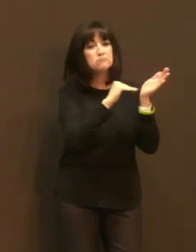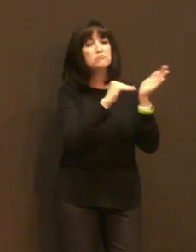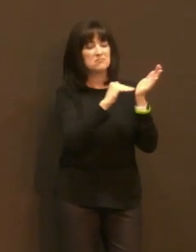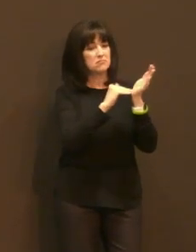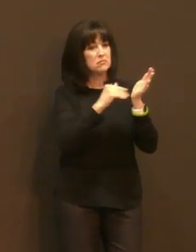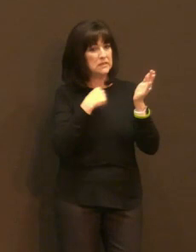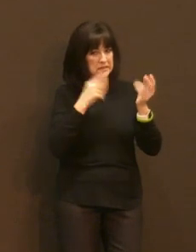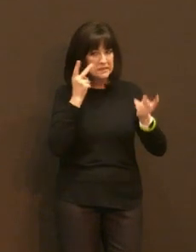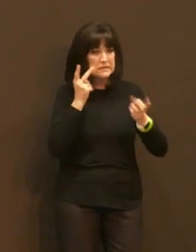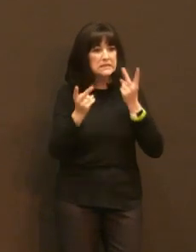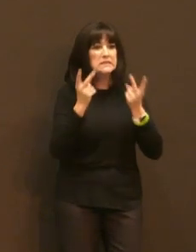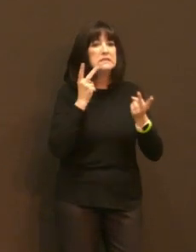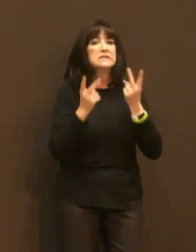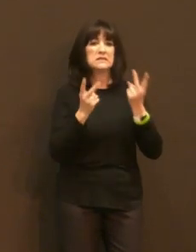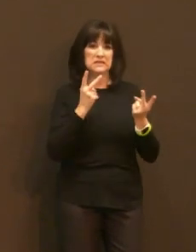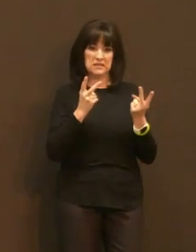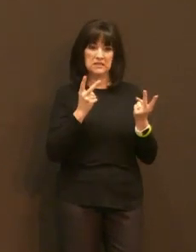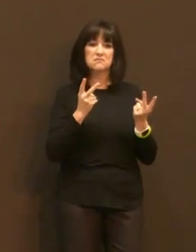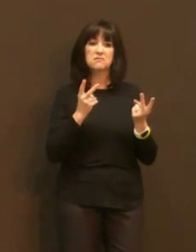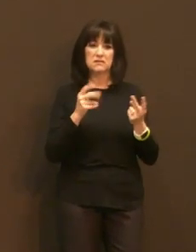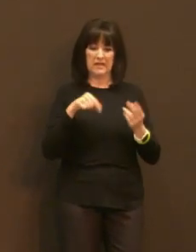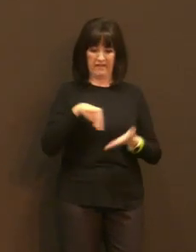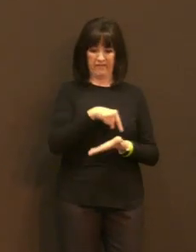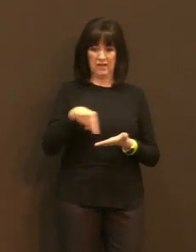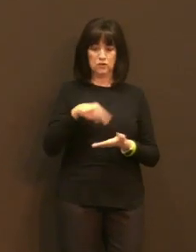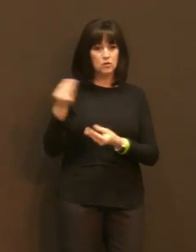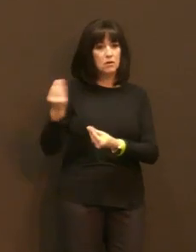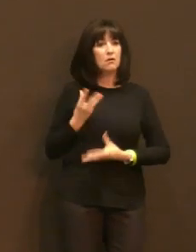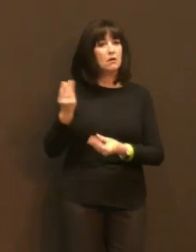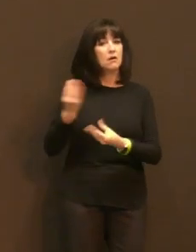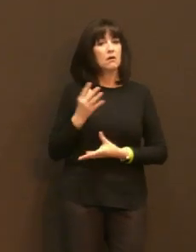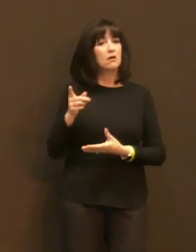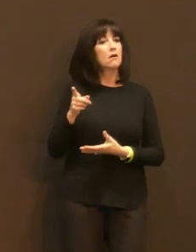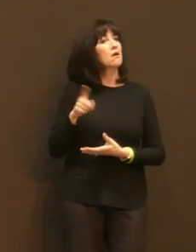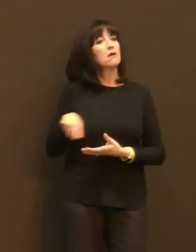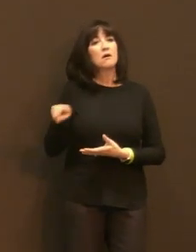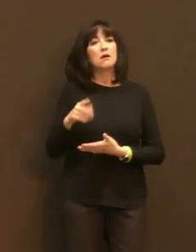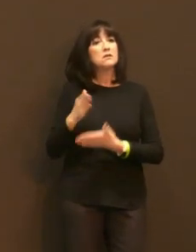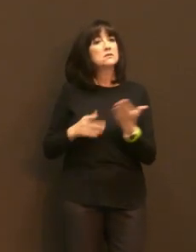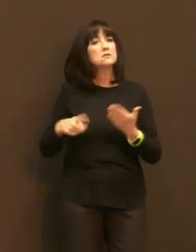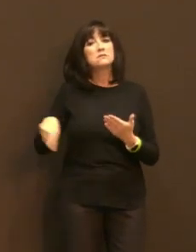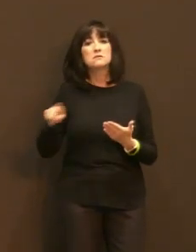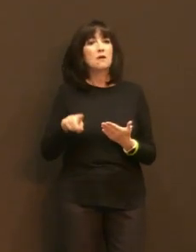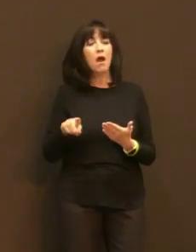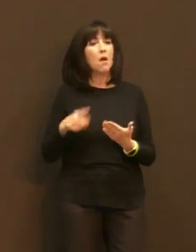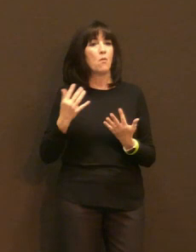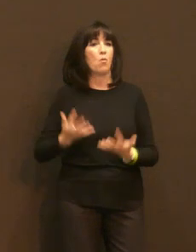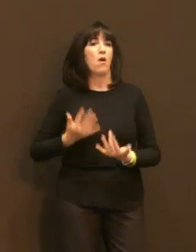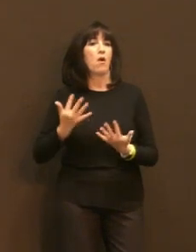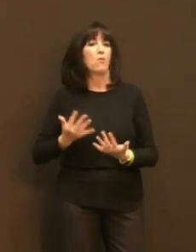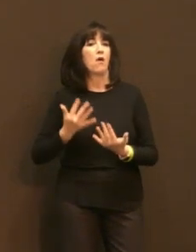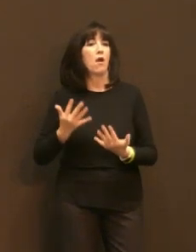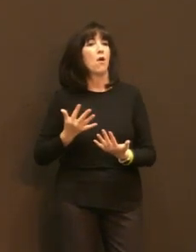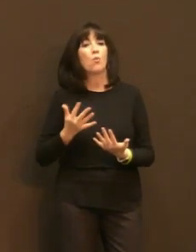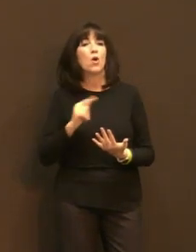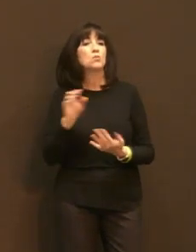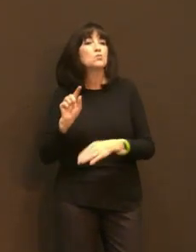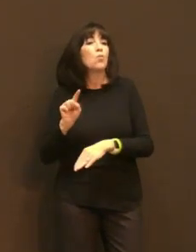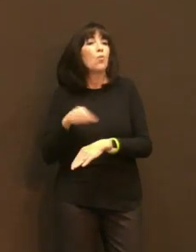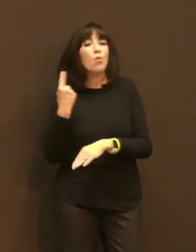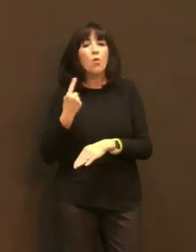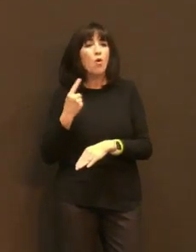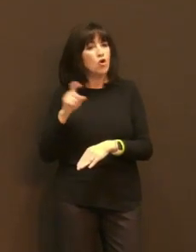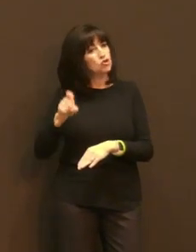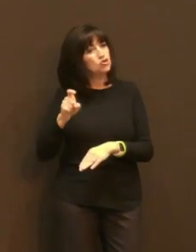week that we heard from our partners down south that by the time they got to the hospital, they were already at a critical point. So we want to make sure we stress that if